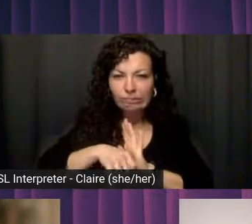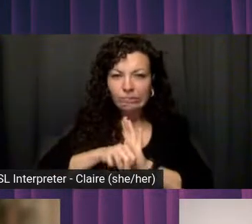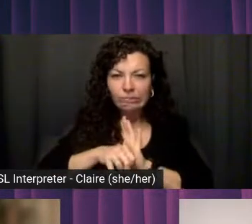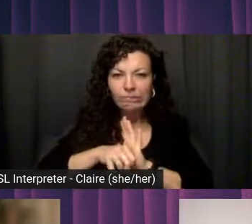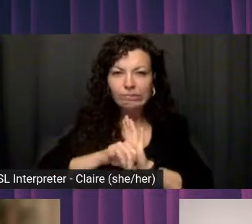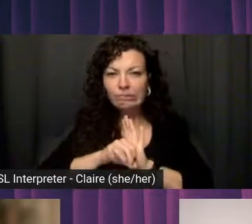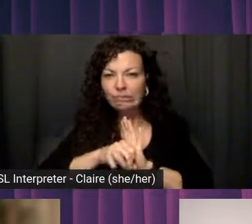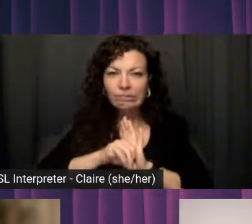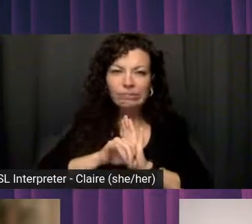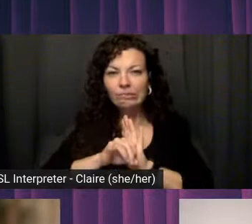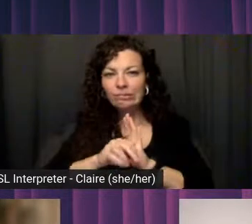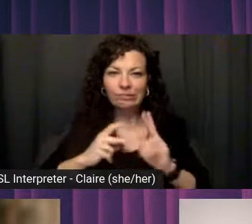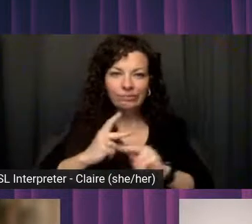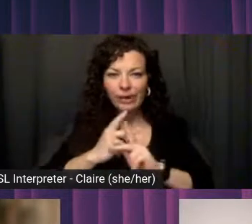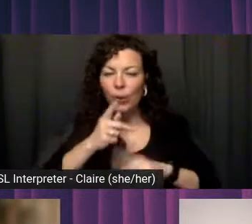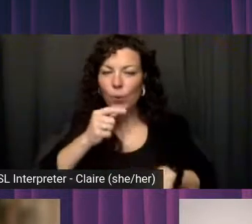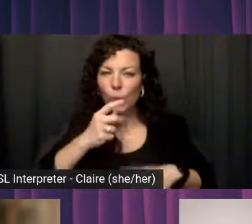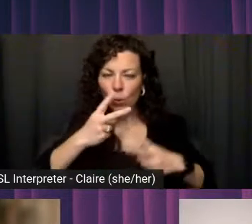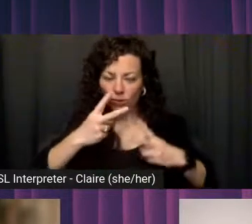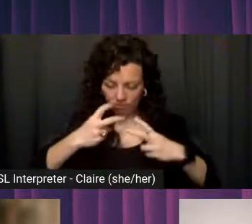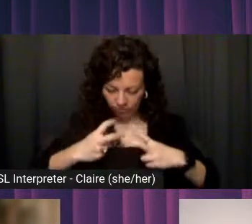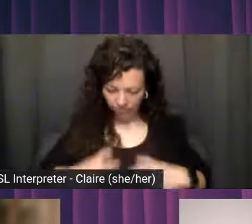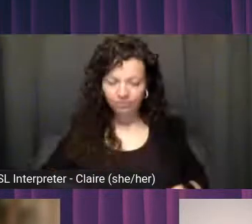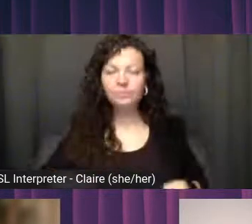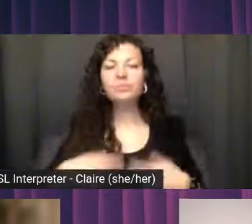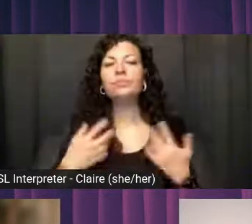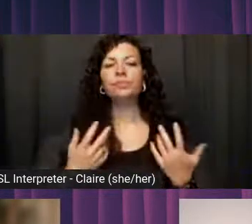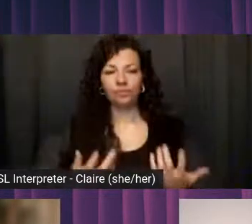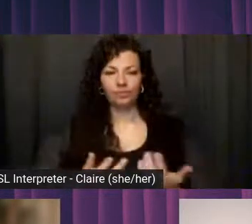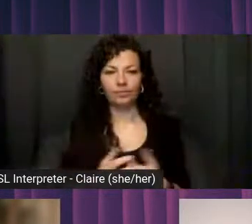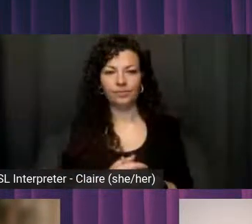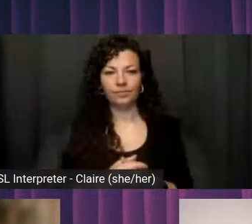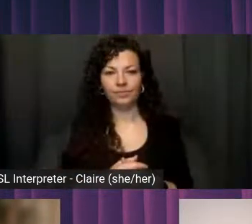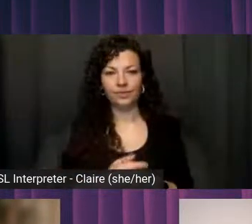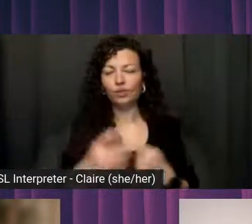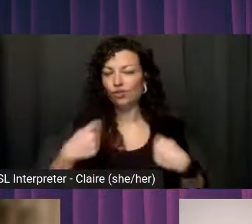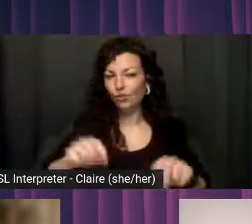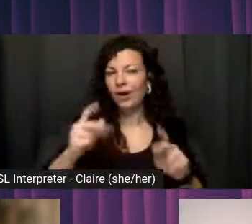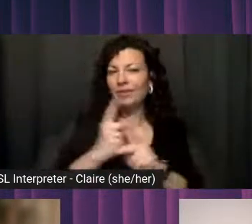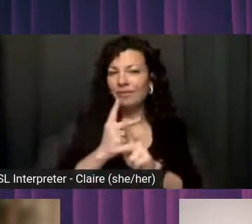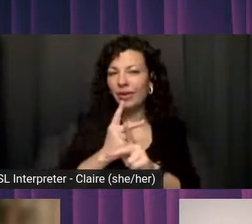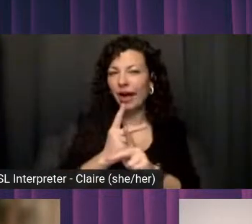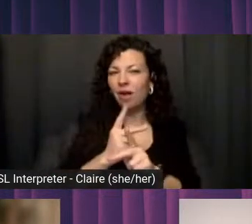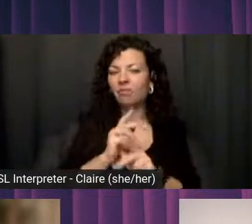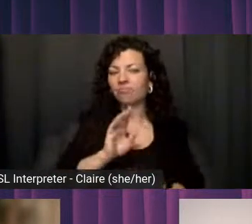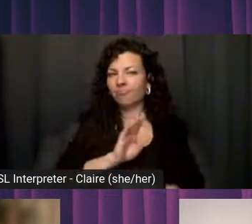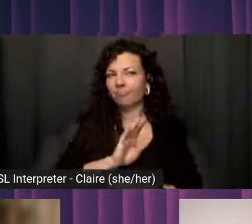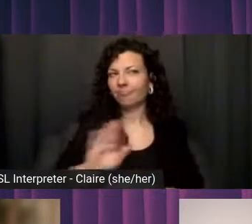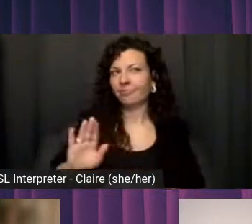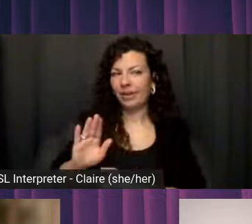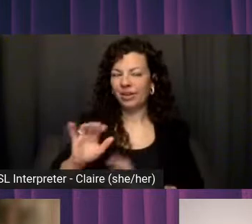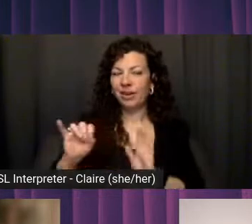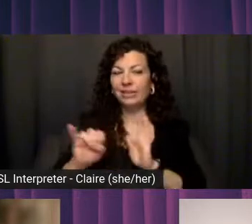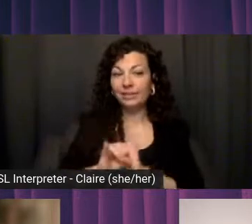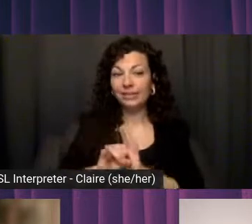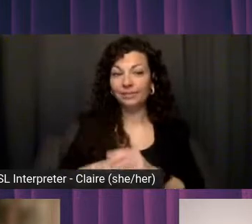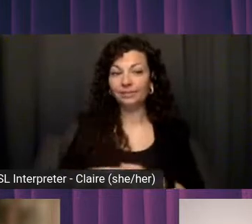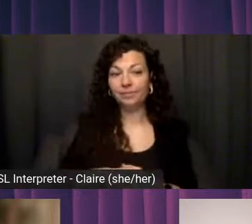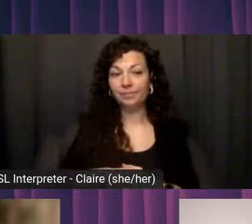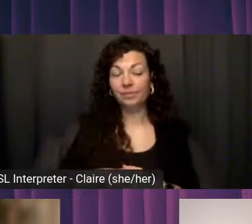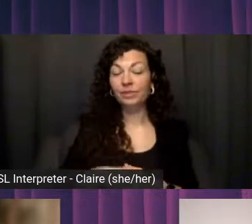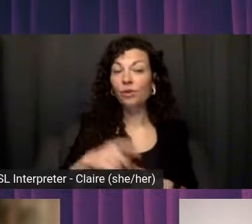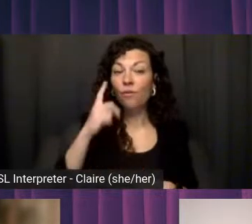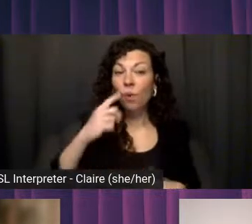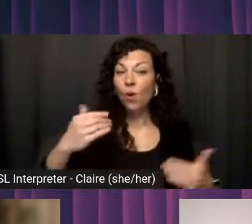internal and external work to figure out what gender identity works best for them. This is not exclusive to young